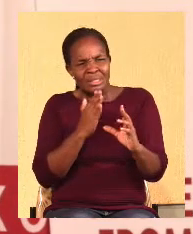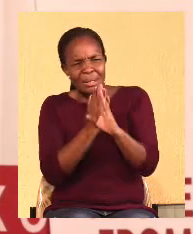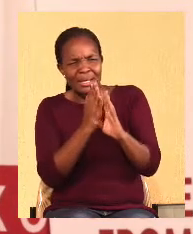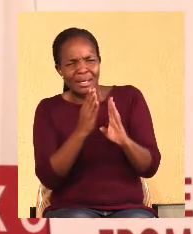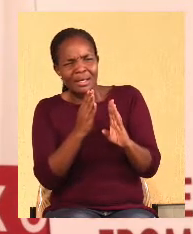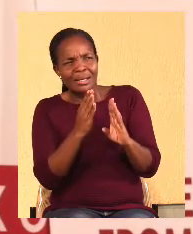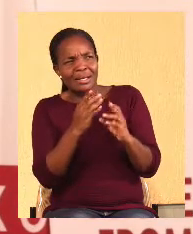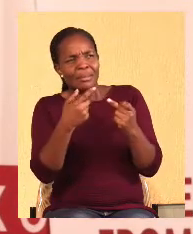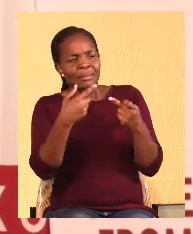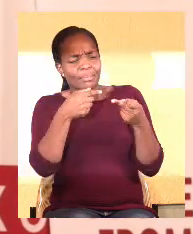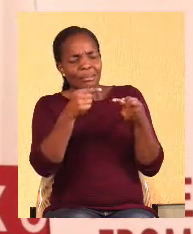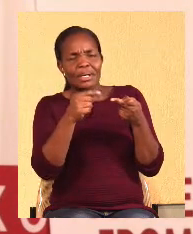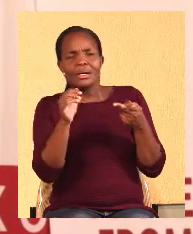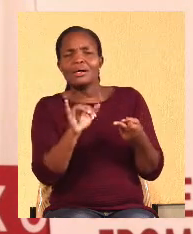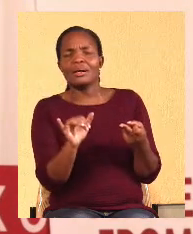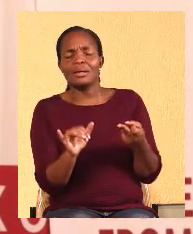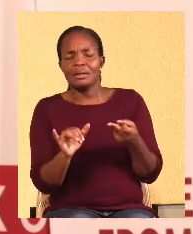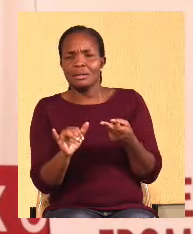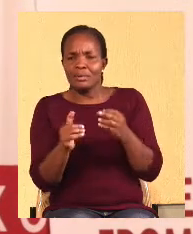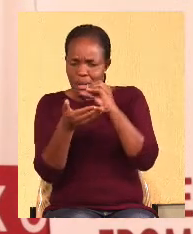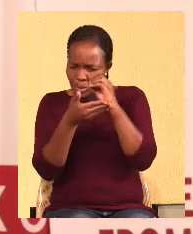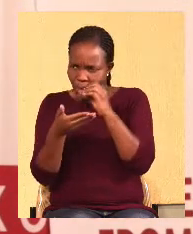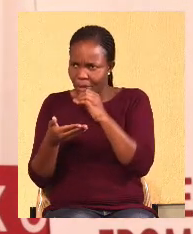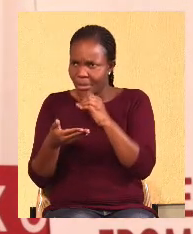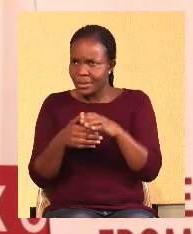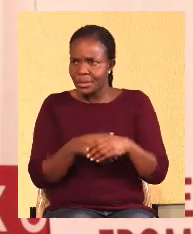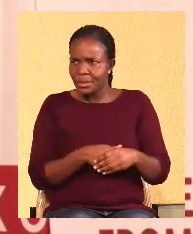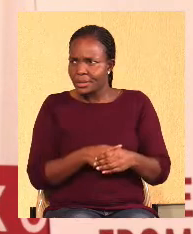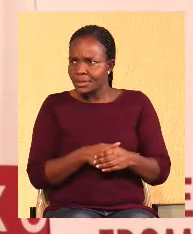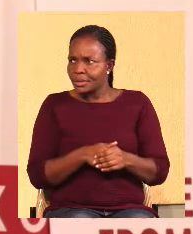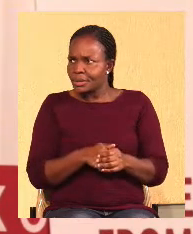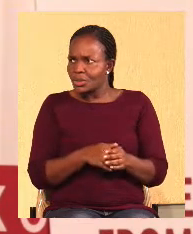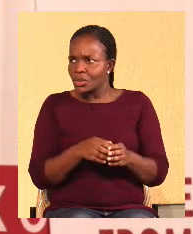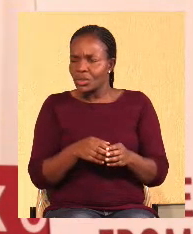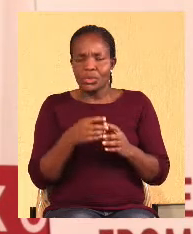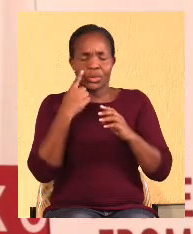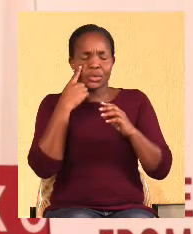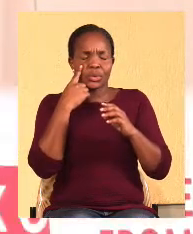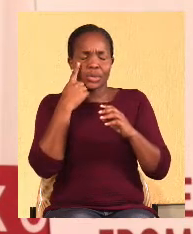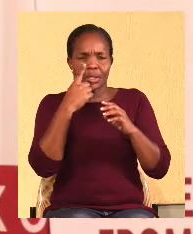we are looking at different type of cohorts.